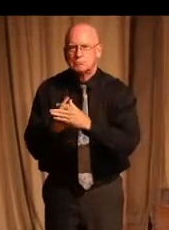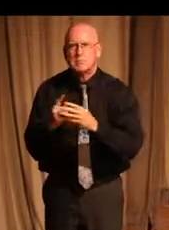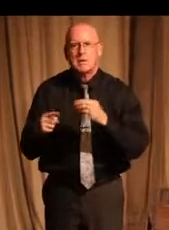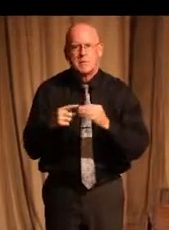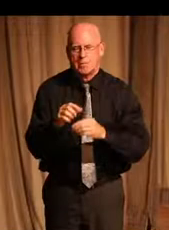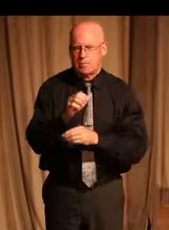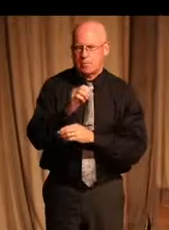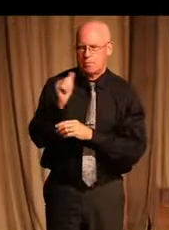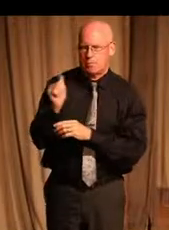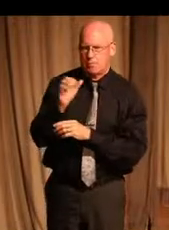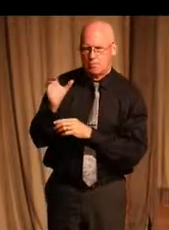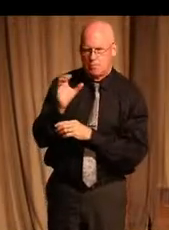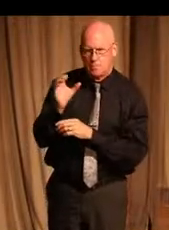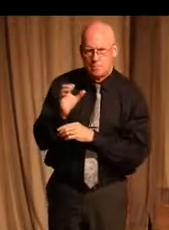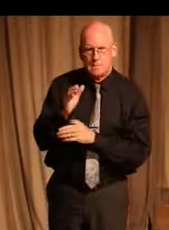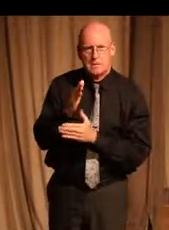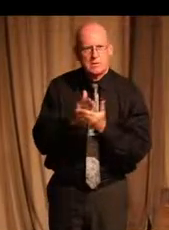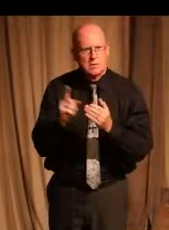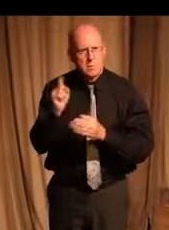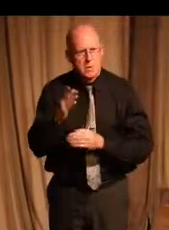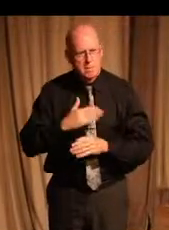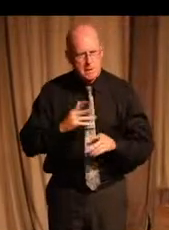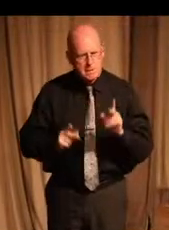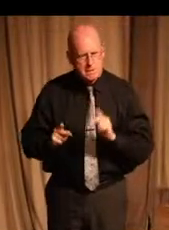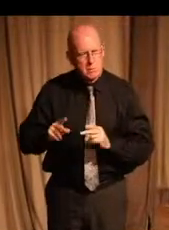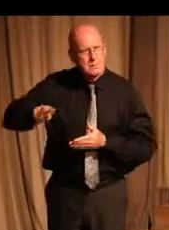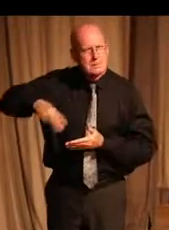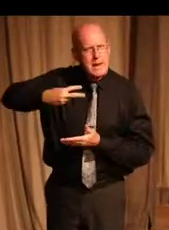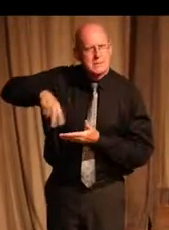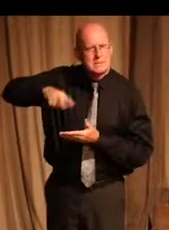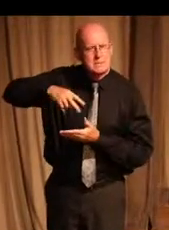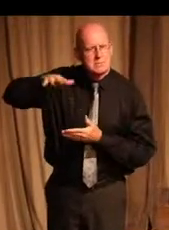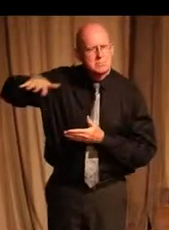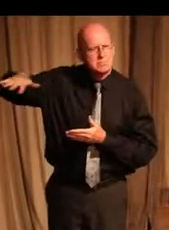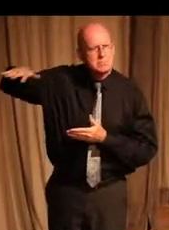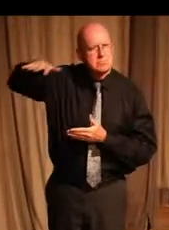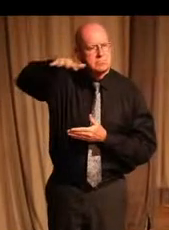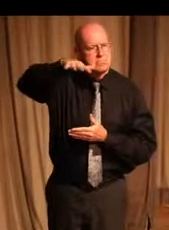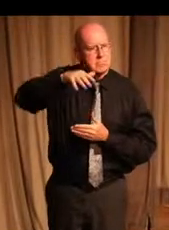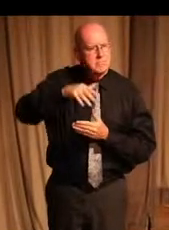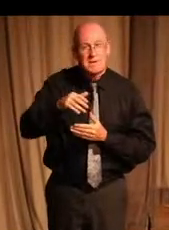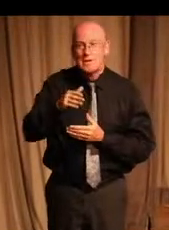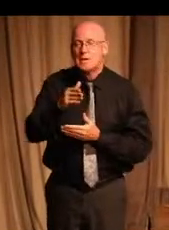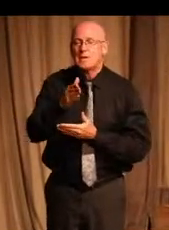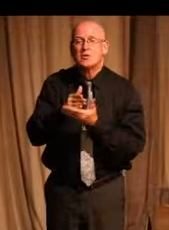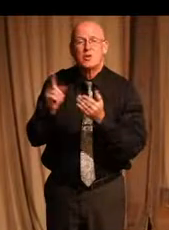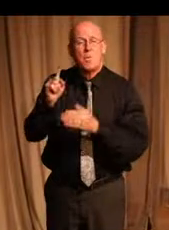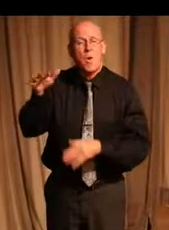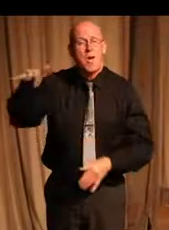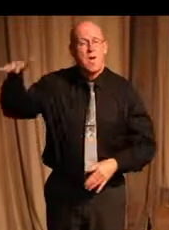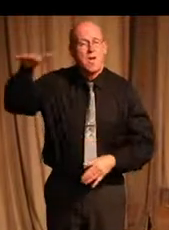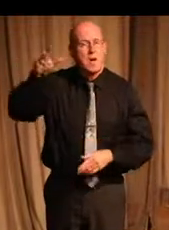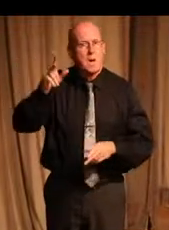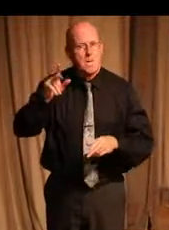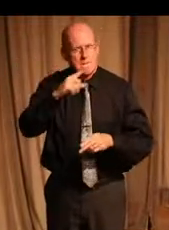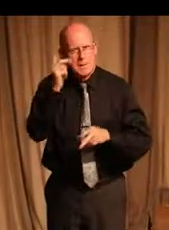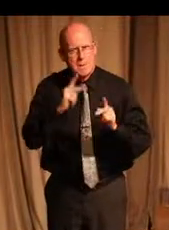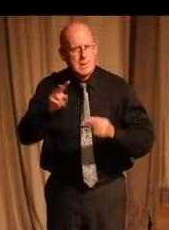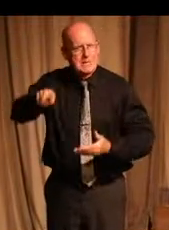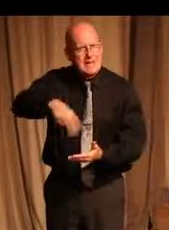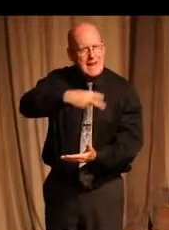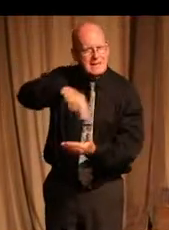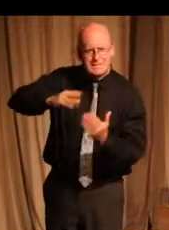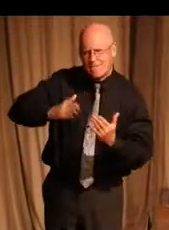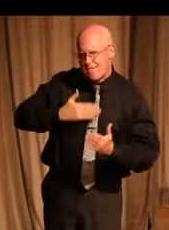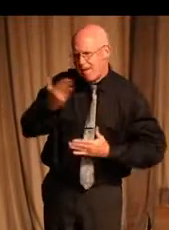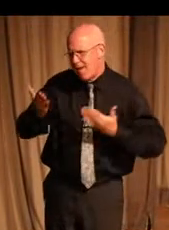was saying, "Somewhere my people dance," you know? Somewhere we are dancing. Like, there are Black people dancing